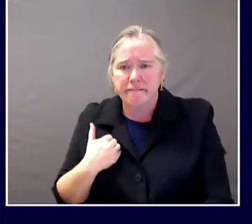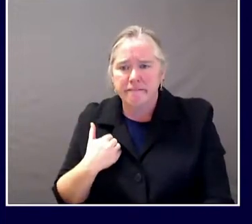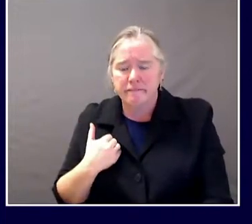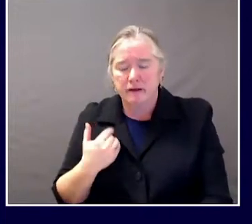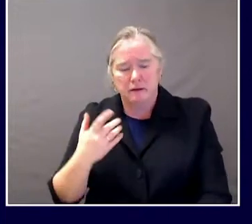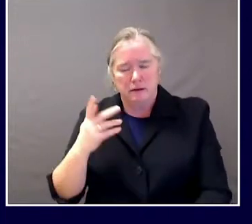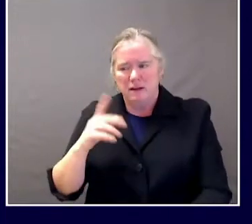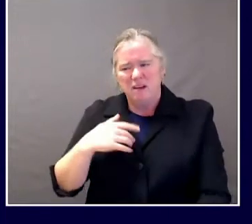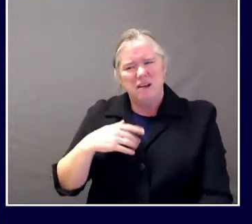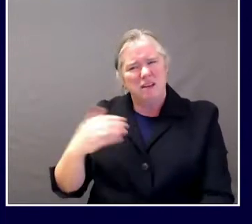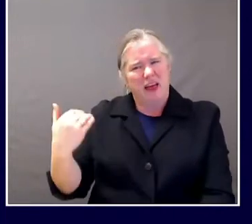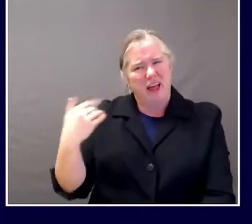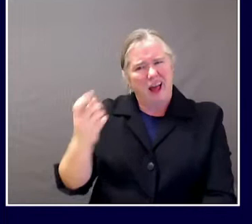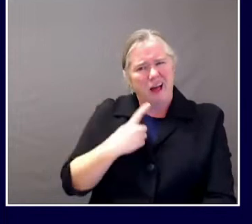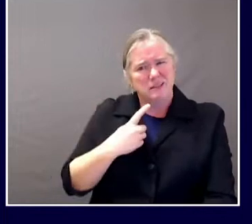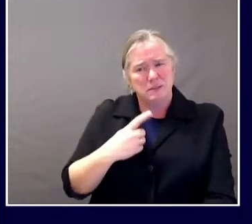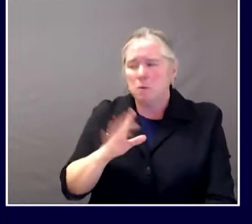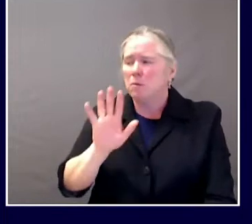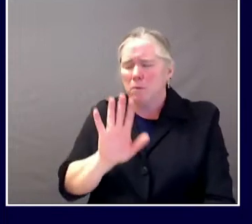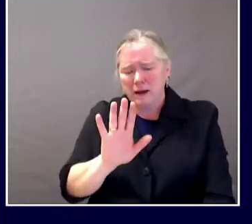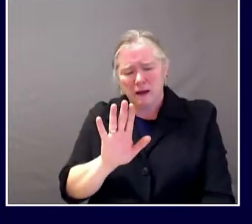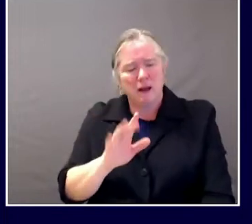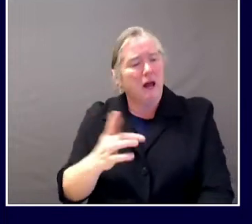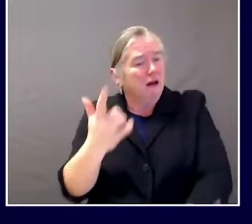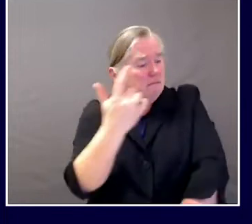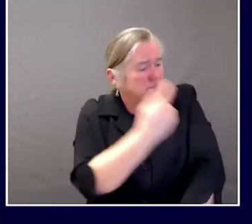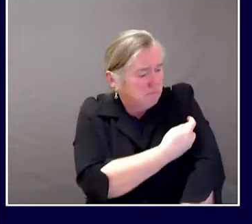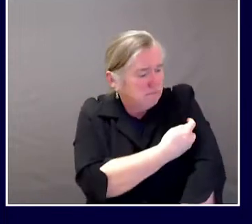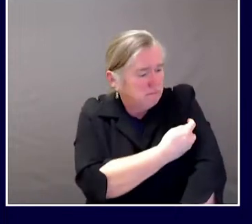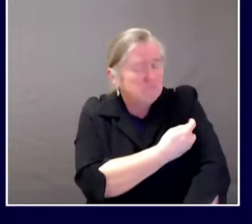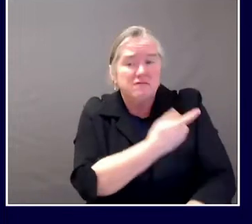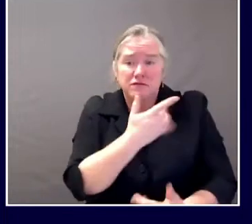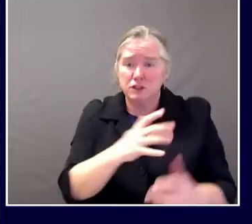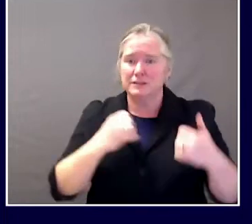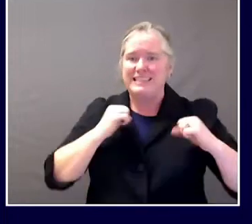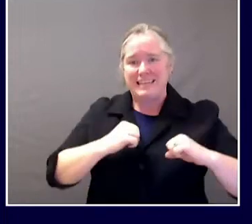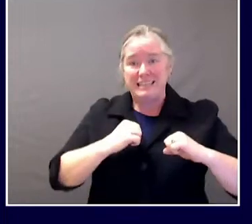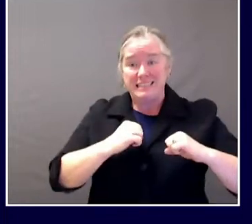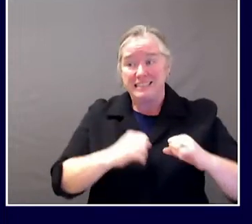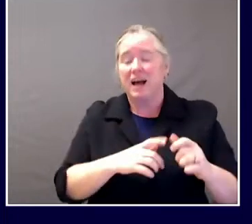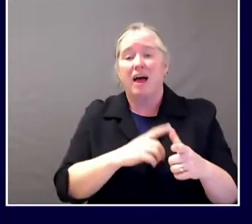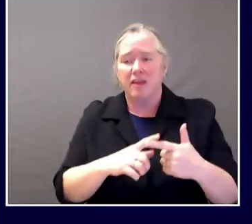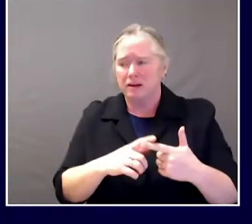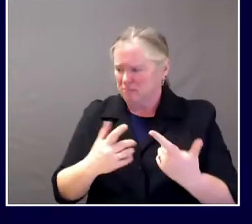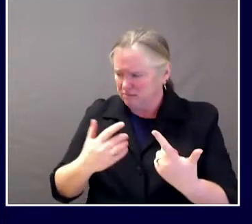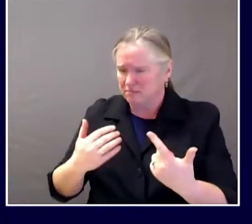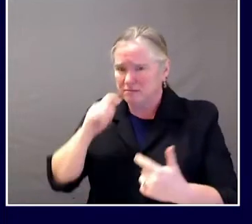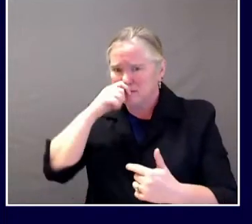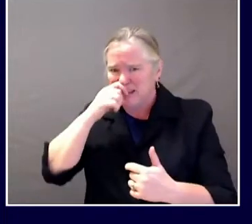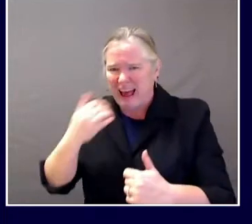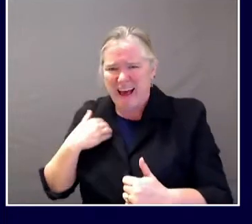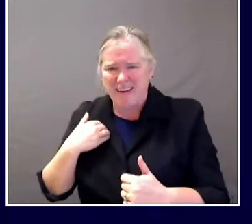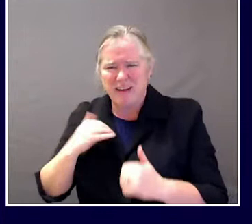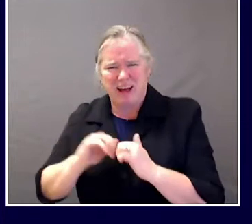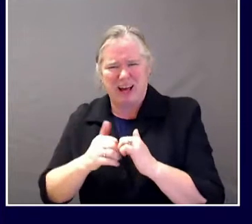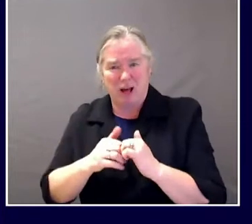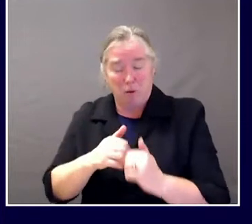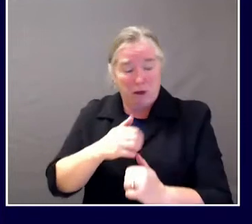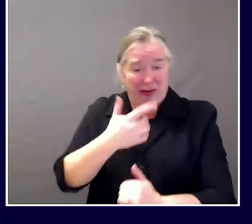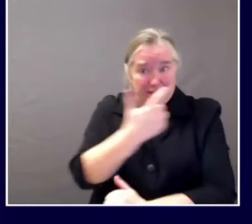dose of COVID-19 vaccine and then a few days later test positive for COVID? Was it the vaccine that caused